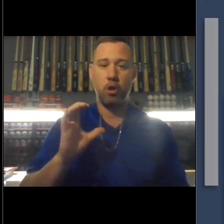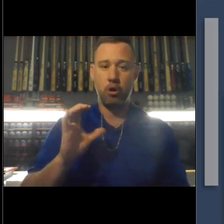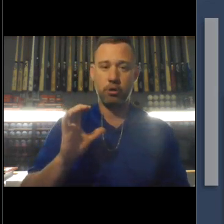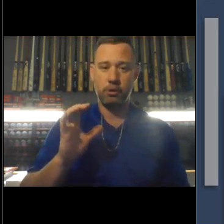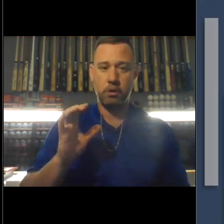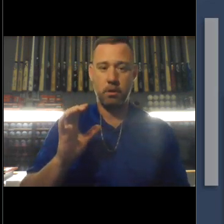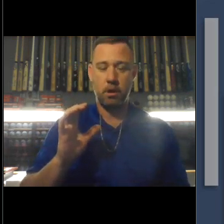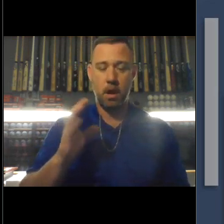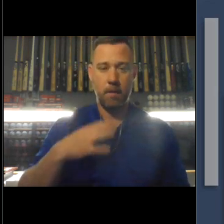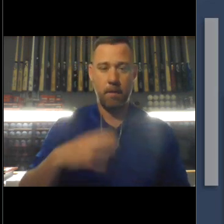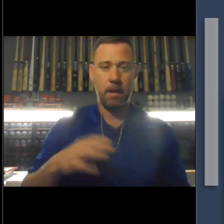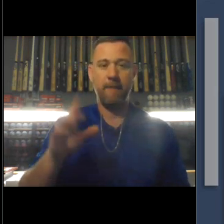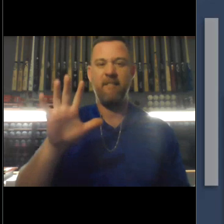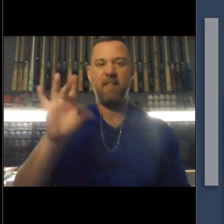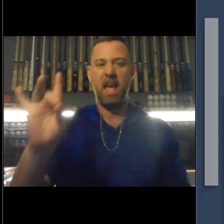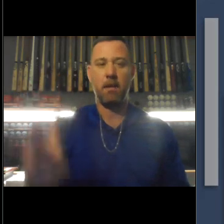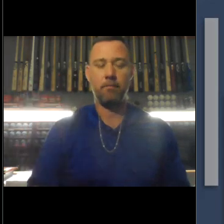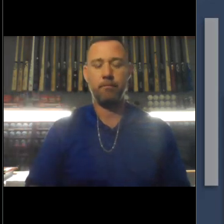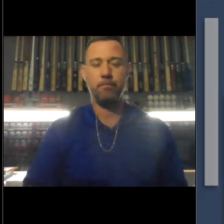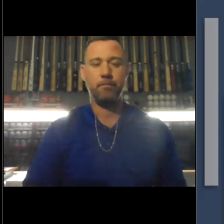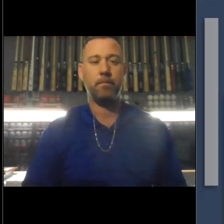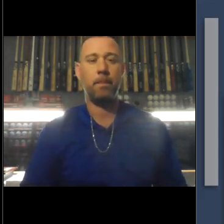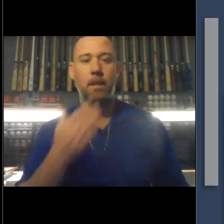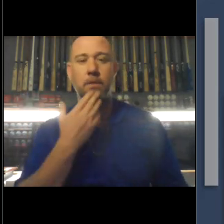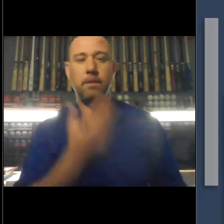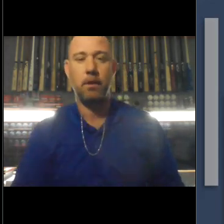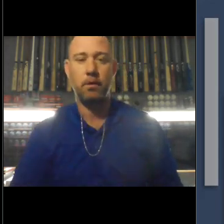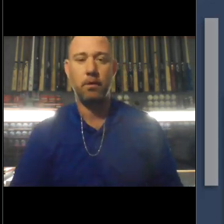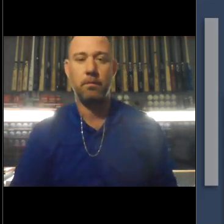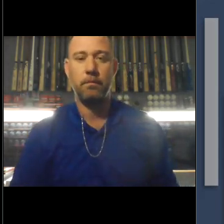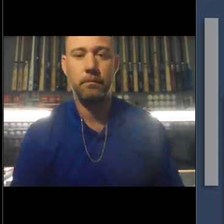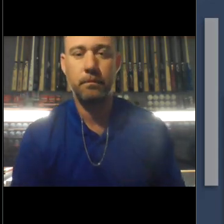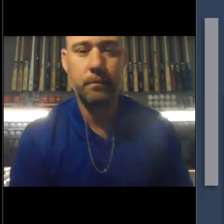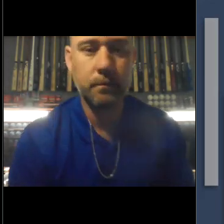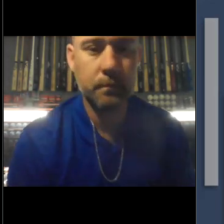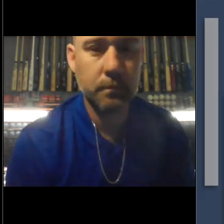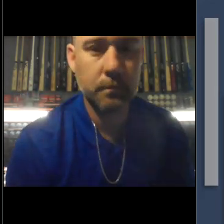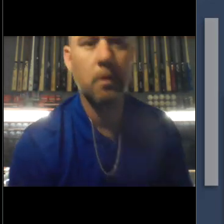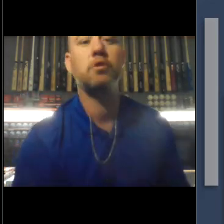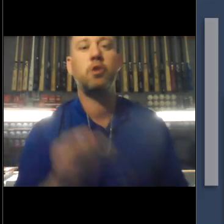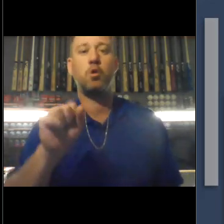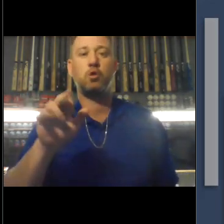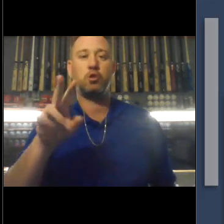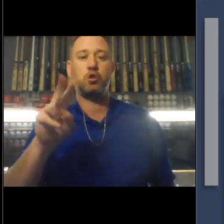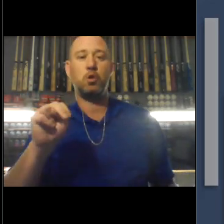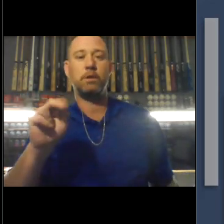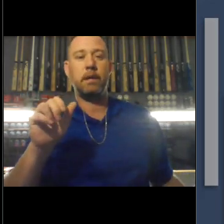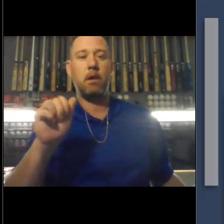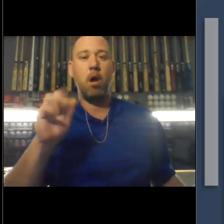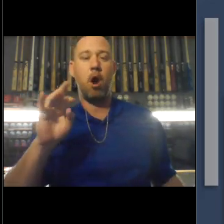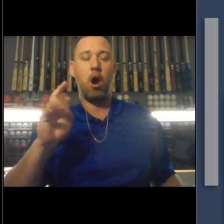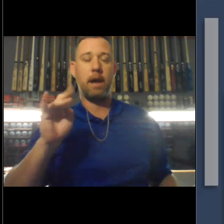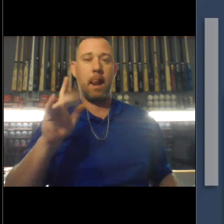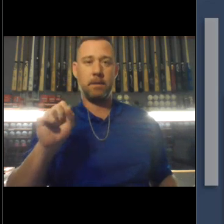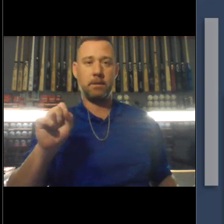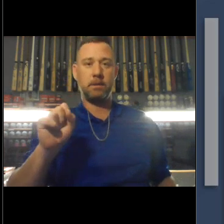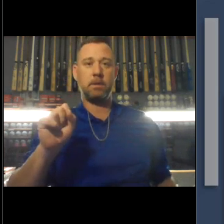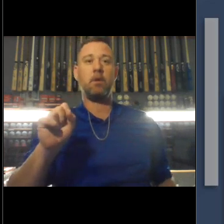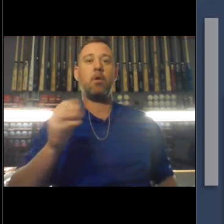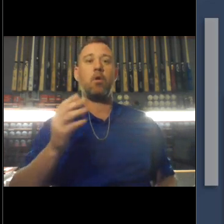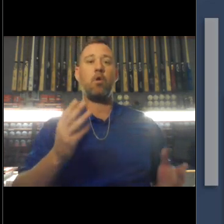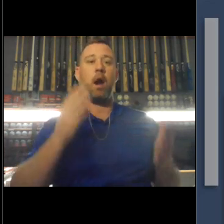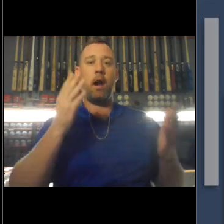appointment, item 58. Yes, thank you. So Susan Ornelas, who represented local government on